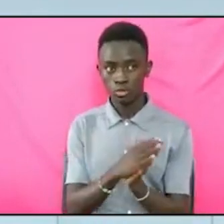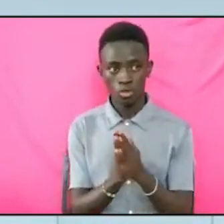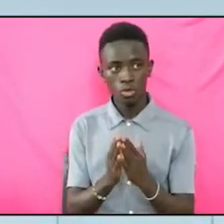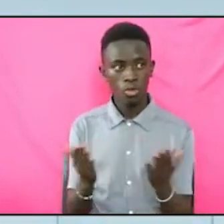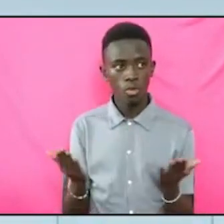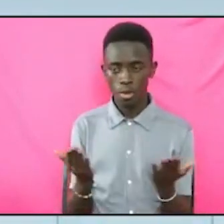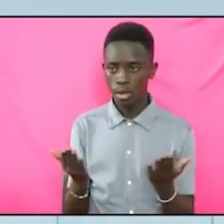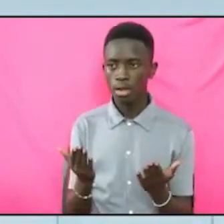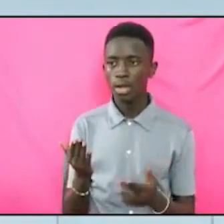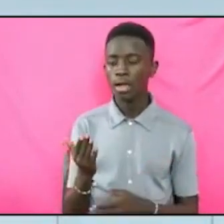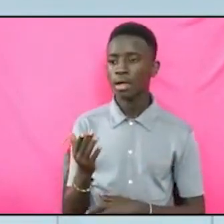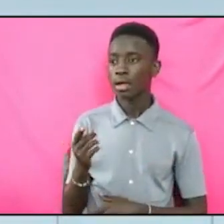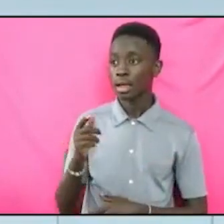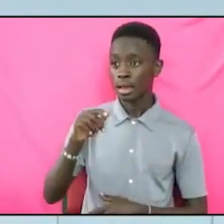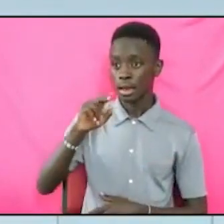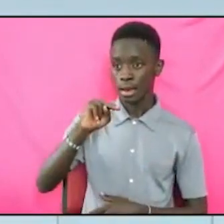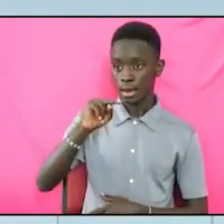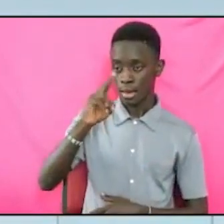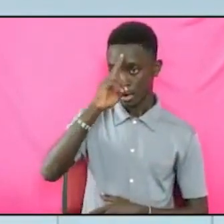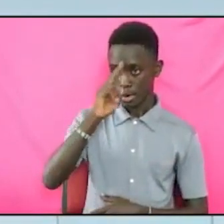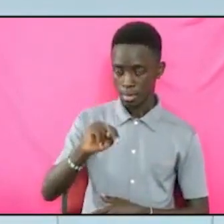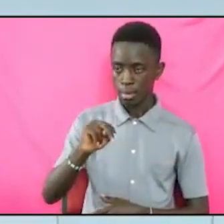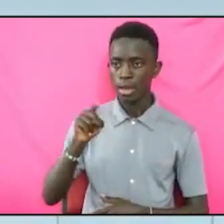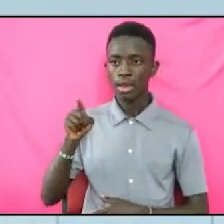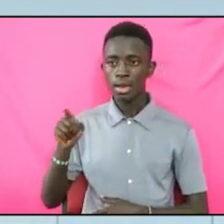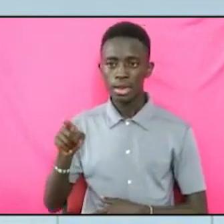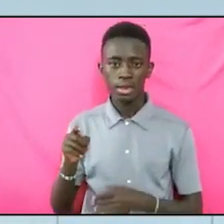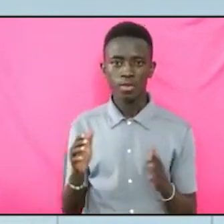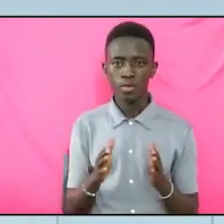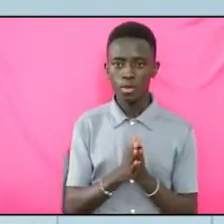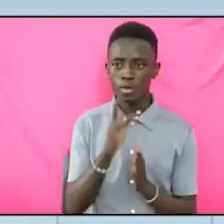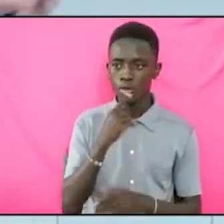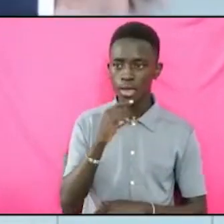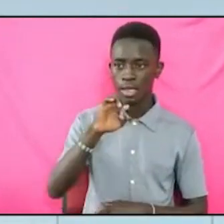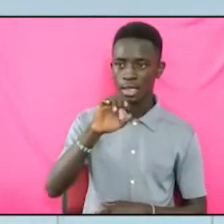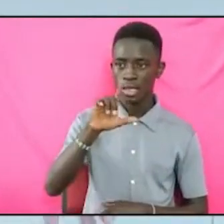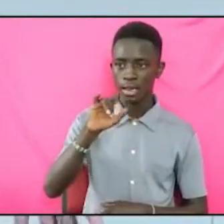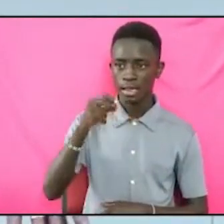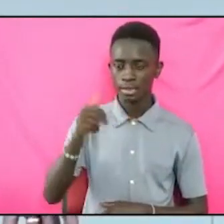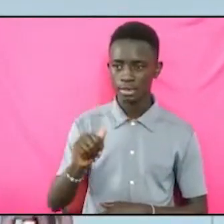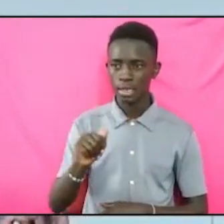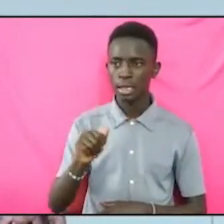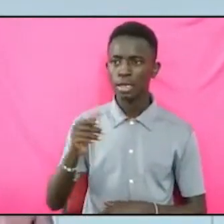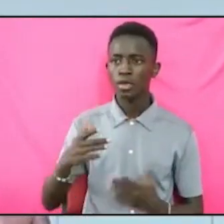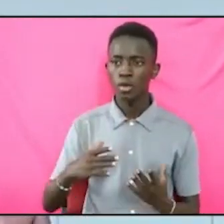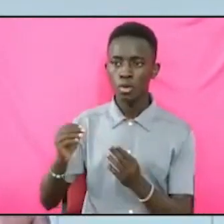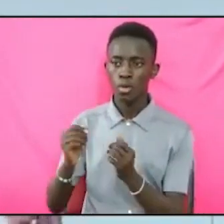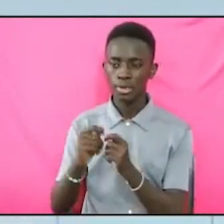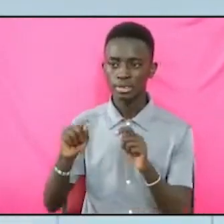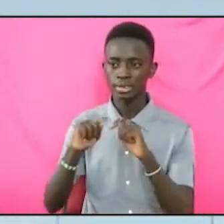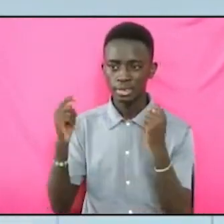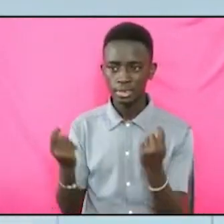access to Elisha, and Elisha, interestingly, this man goes with a team. He goes with a real